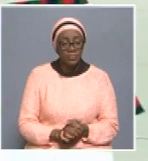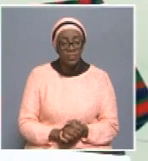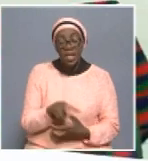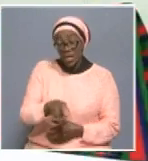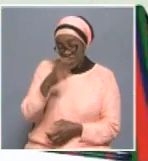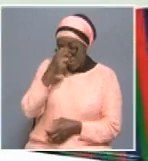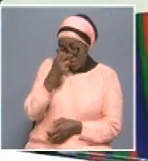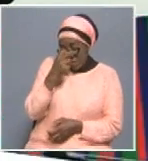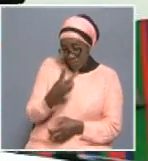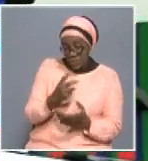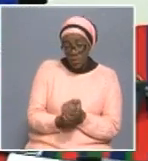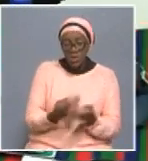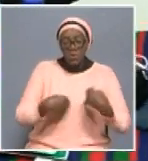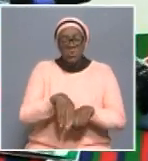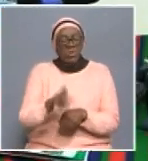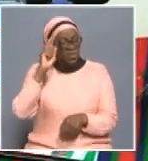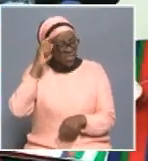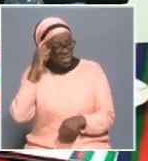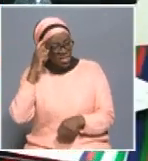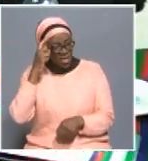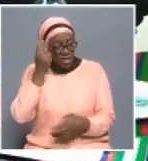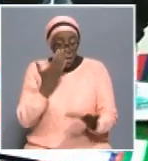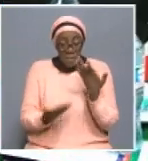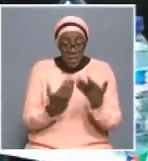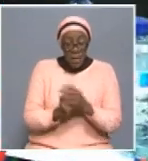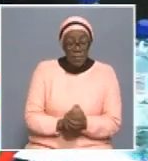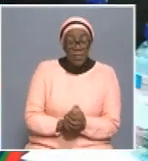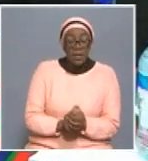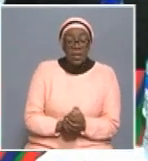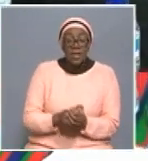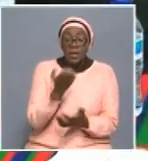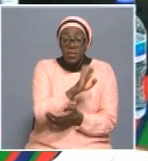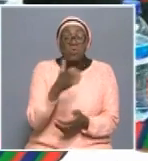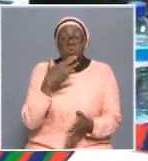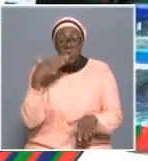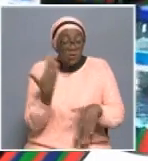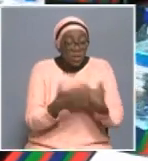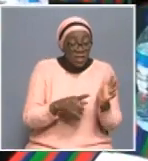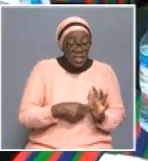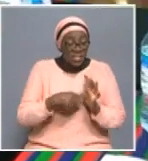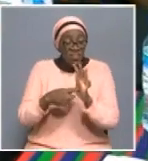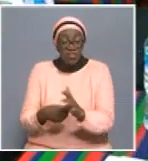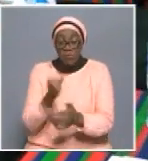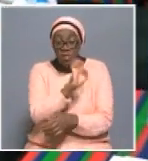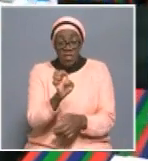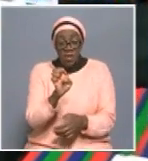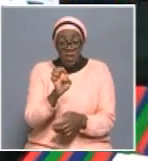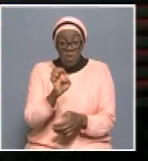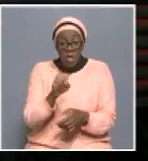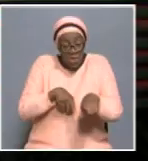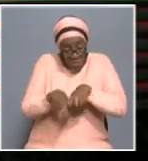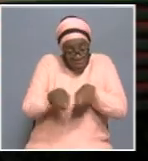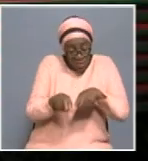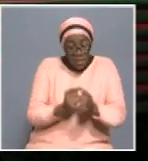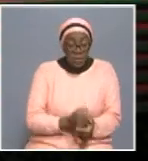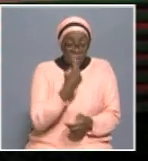view, will there be procedural disciplinary proceedings against those who have already indicated to stand as independent candidates in